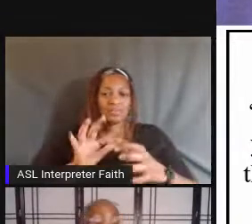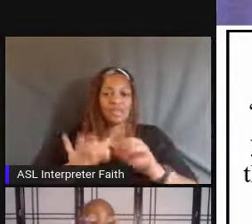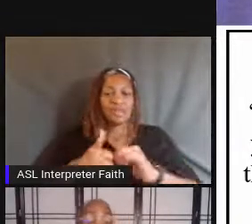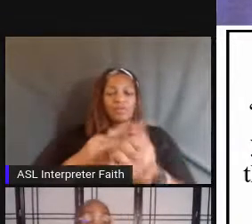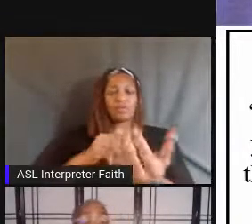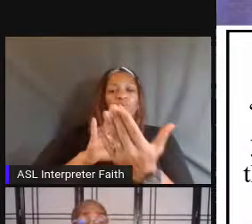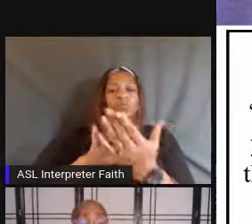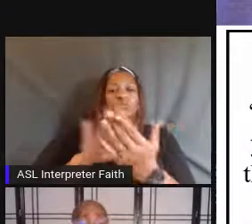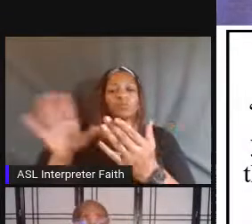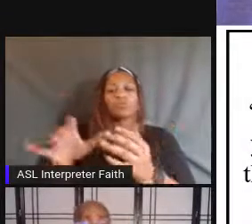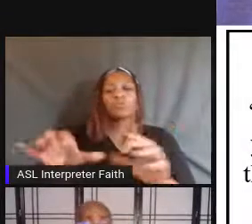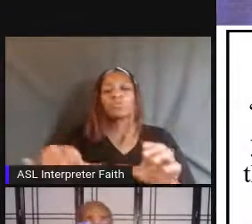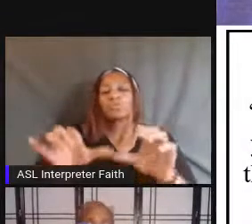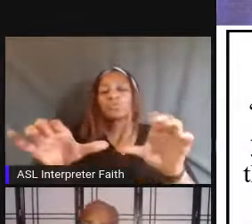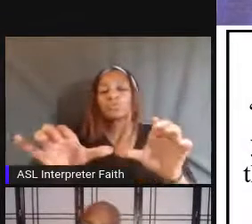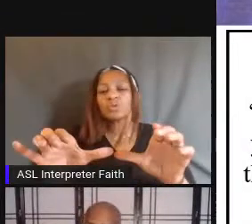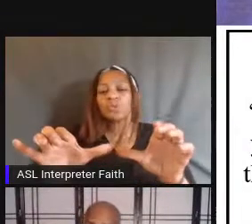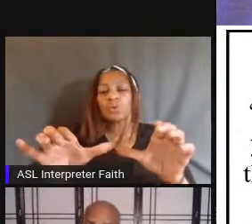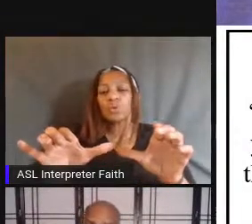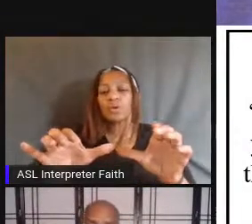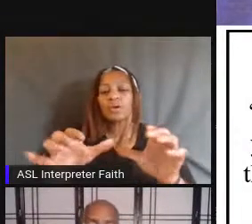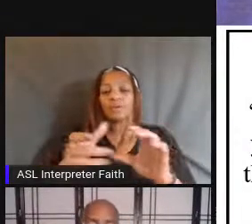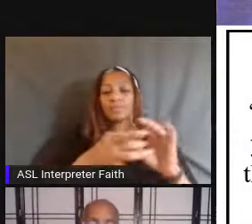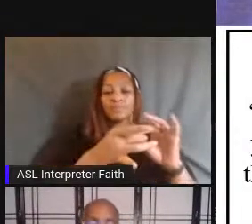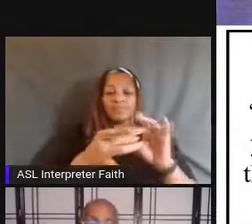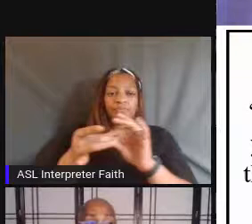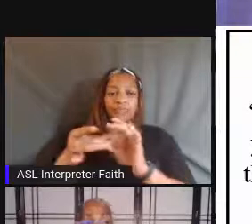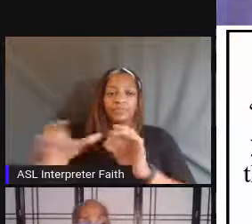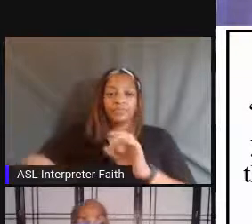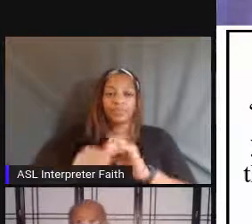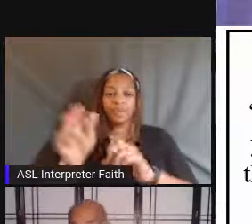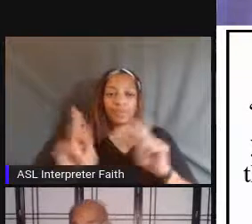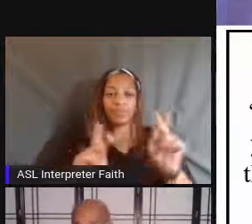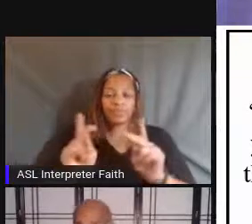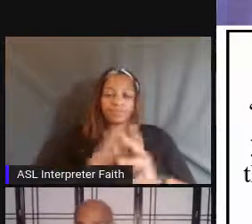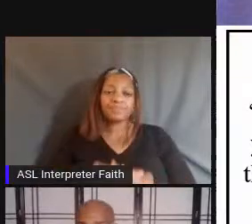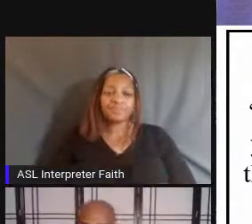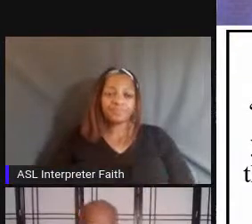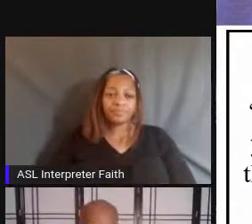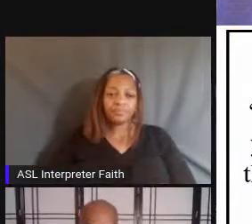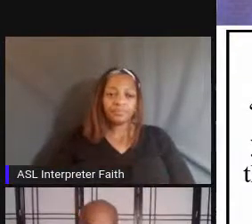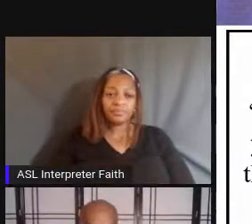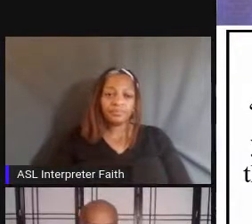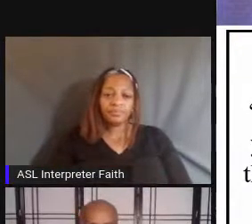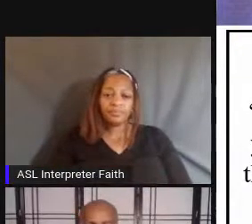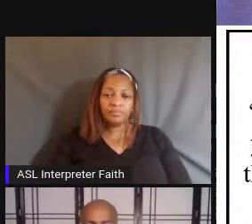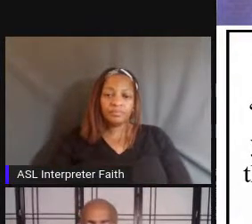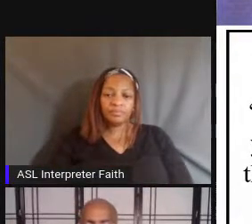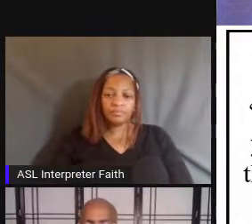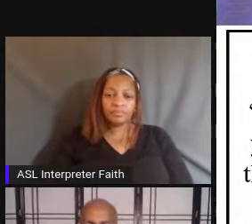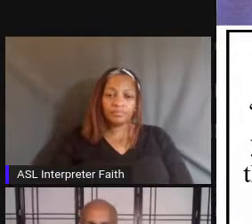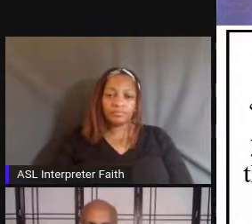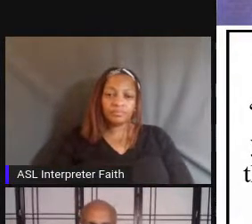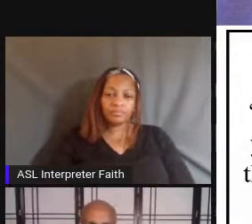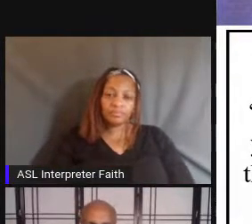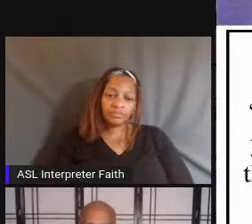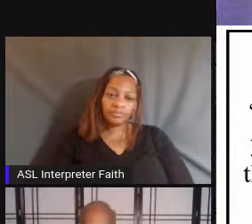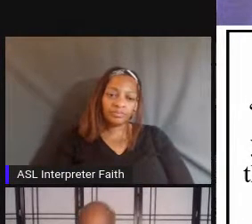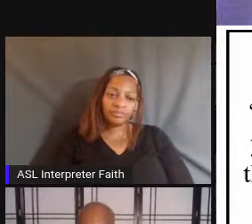to or to do in relation to the other person's feelings and